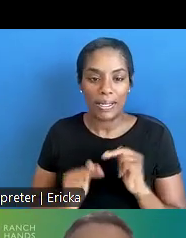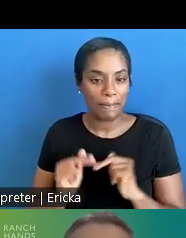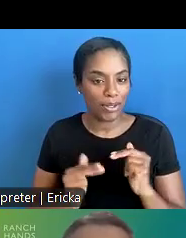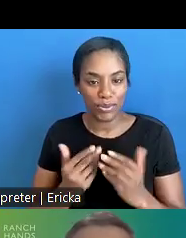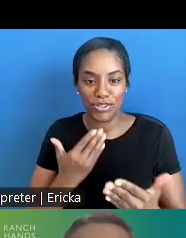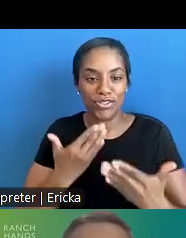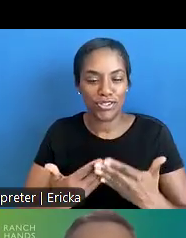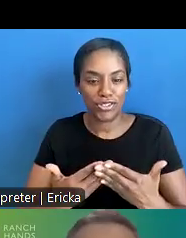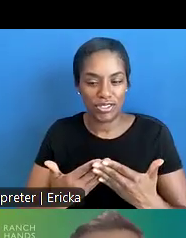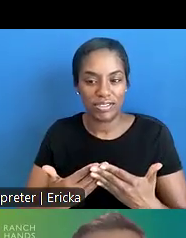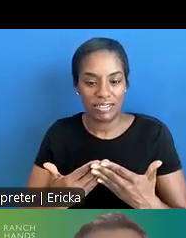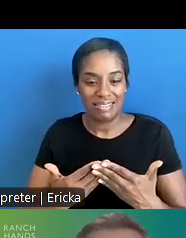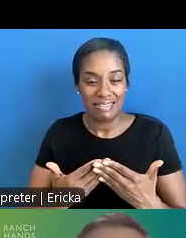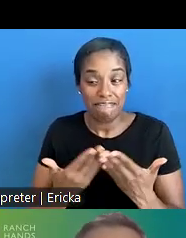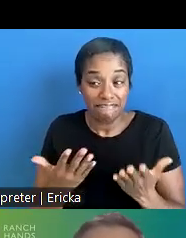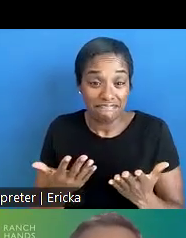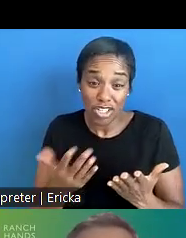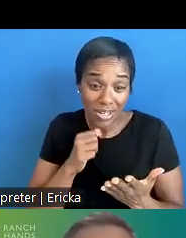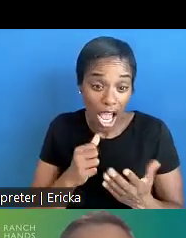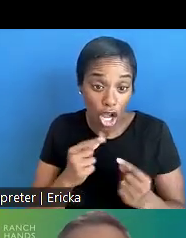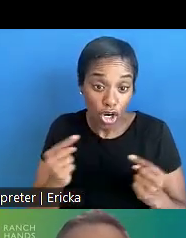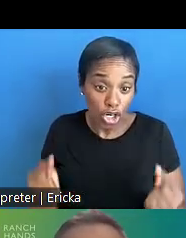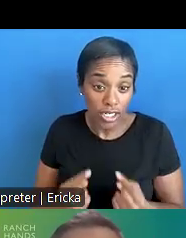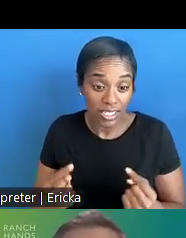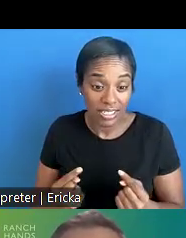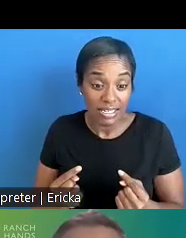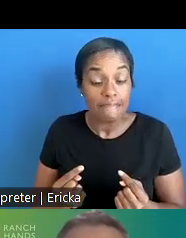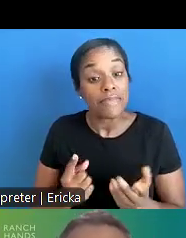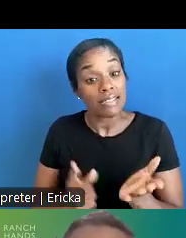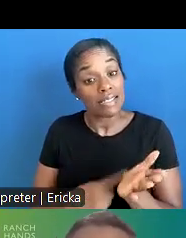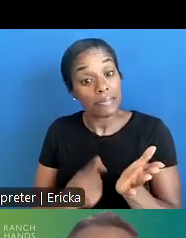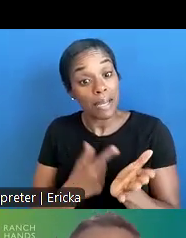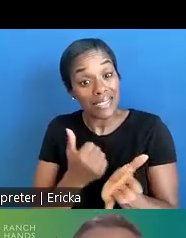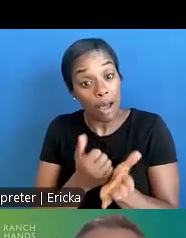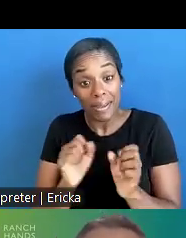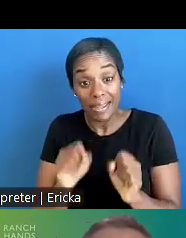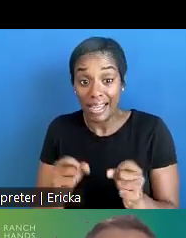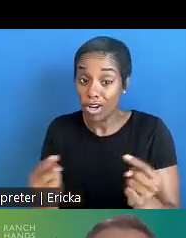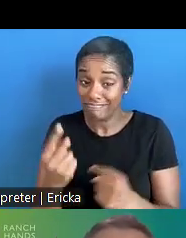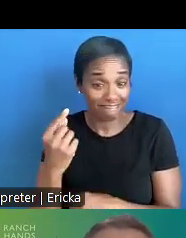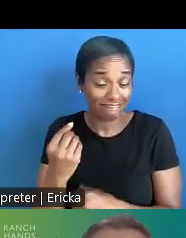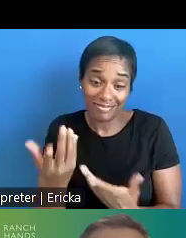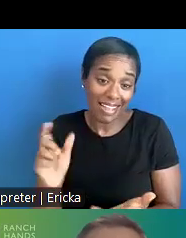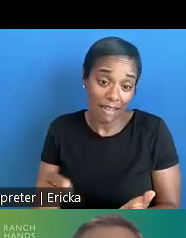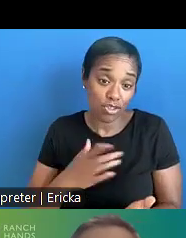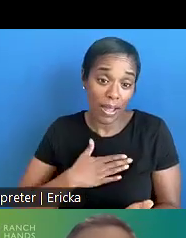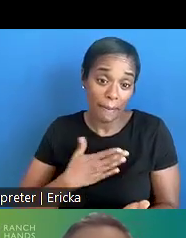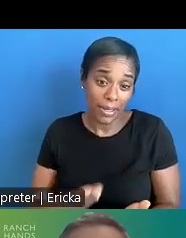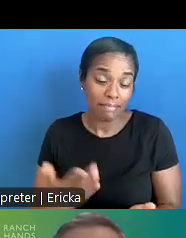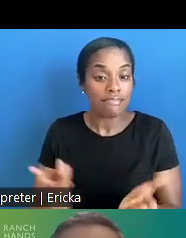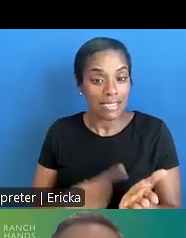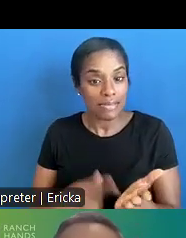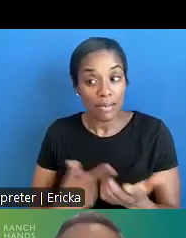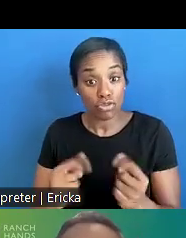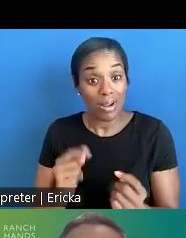At least you're not hurting, right? And sometimes helping can hurt. We have to acknowledge that. Sometimes we can hurt in the course of trying to